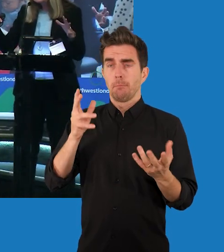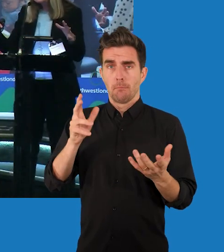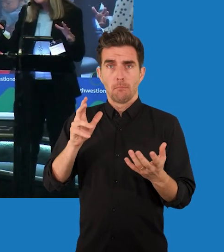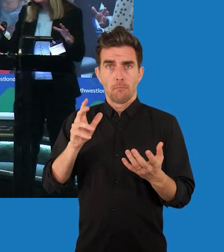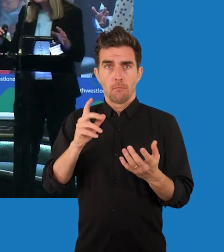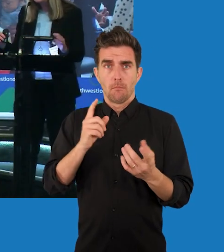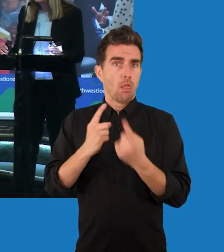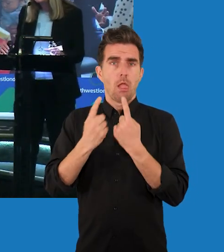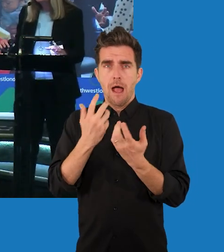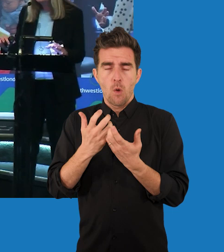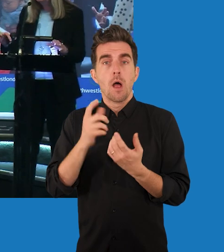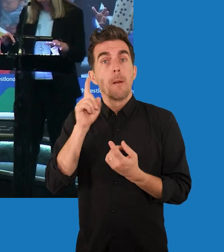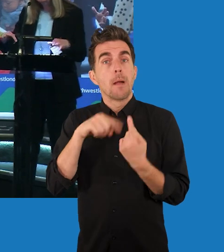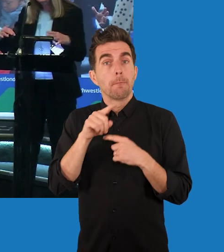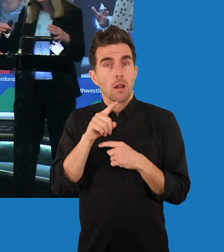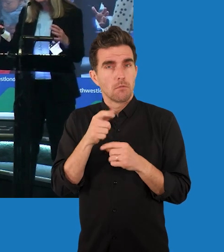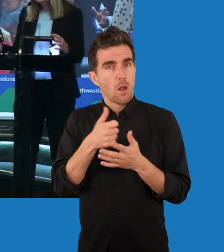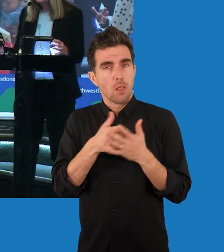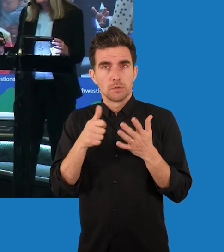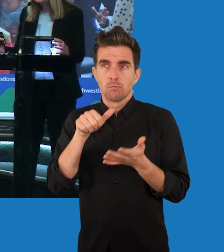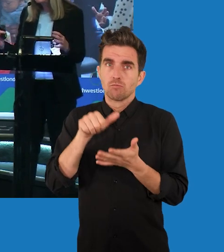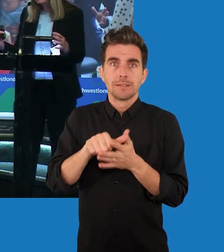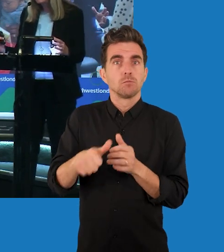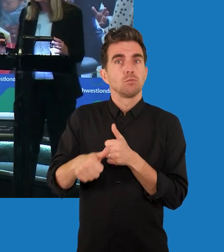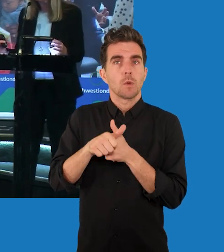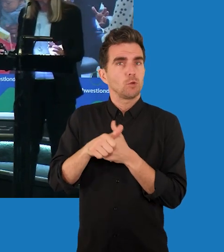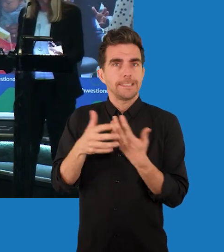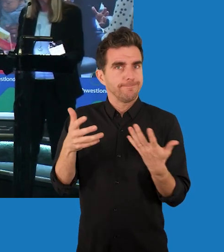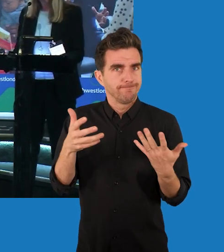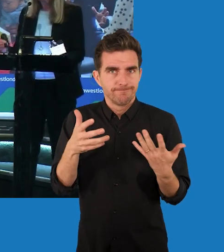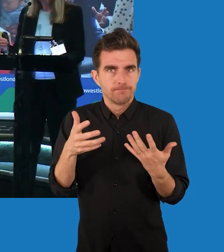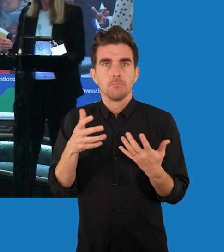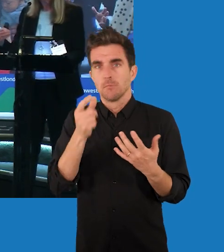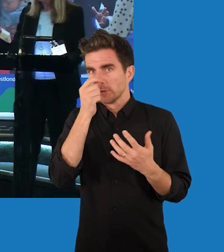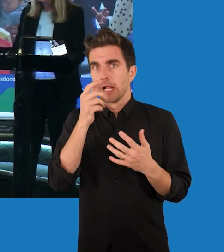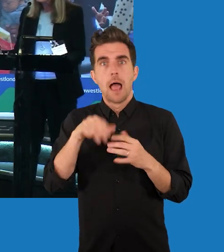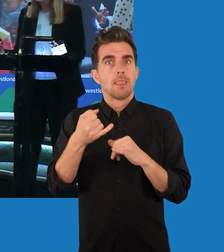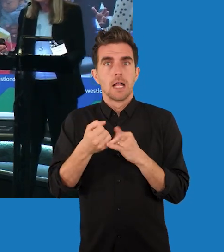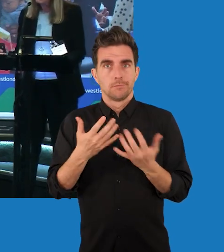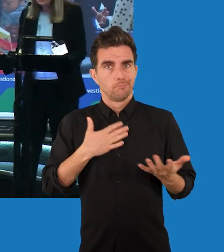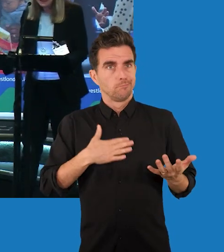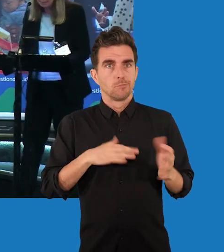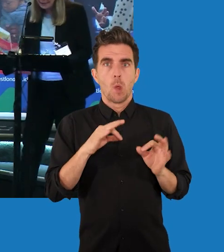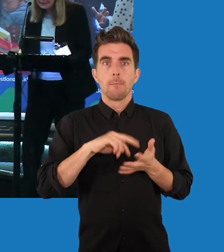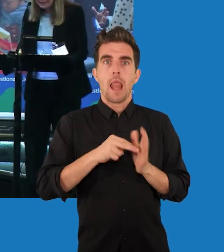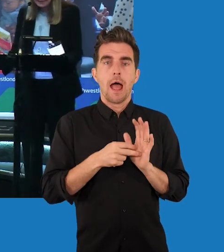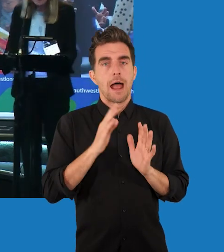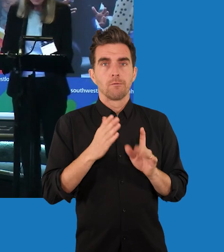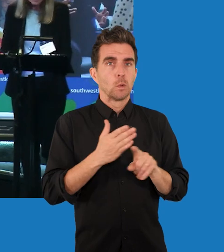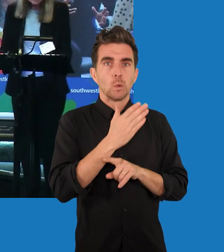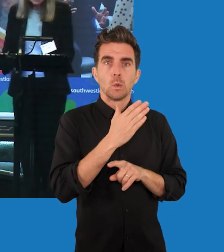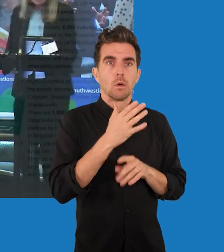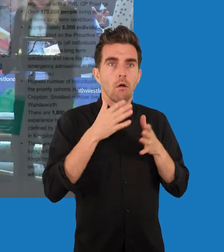risks escalating, people don't always have the right support available, and how people might end up using unplanned